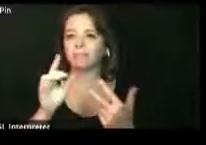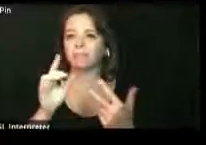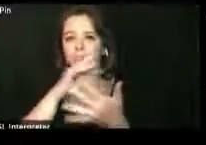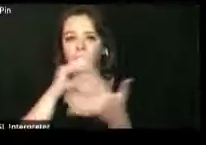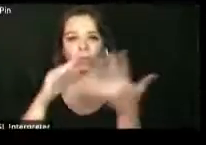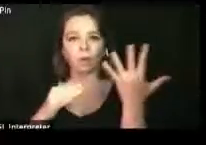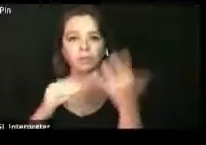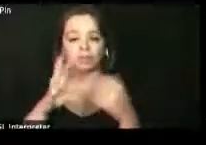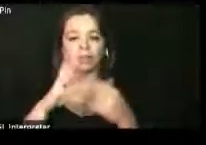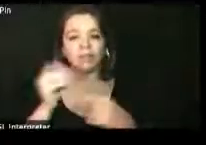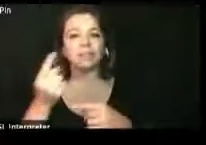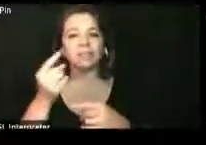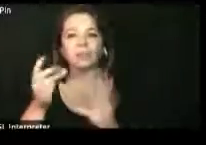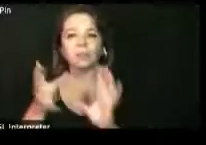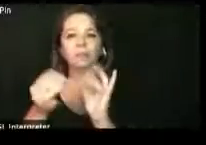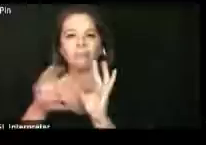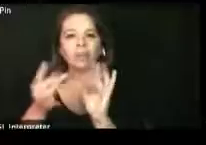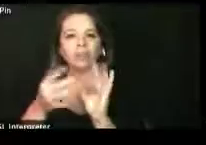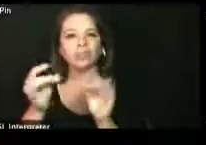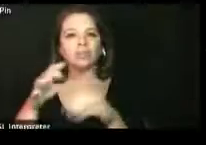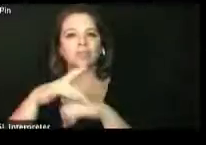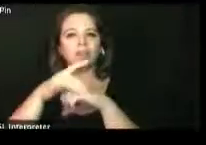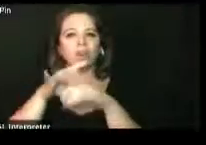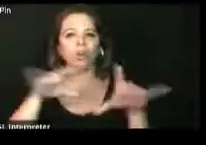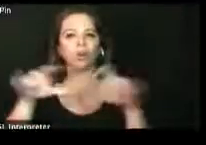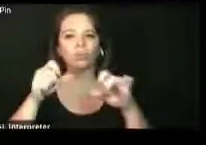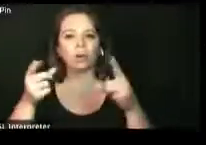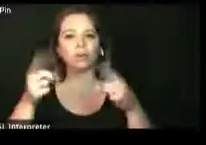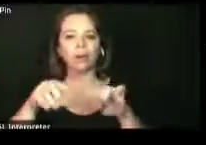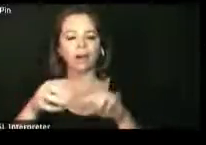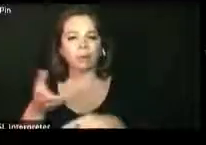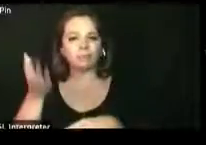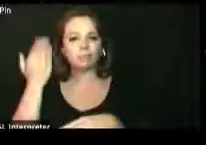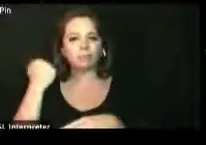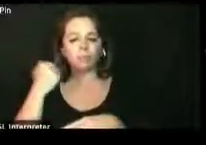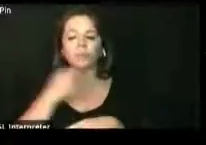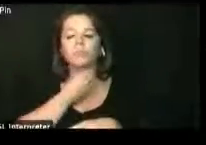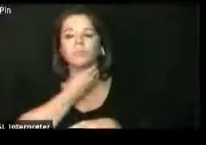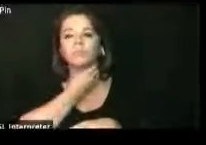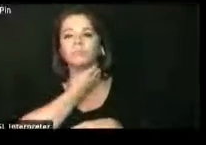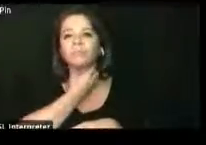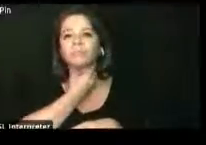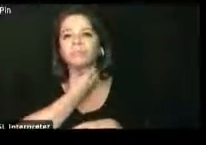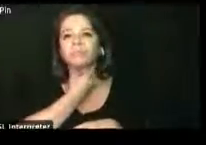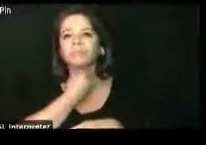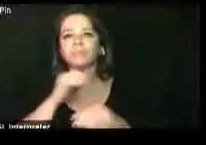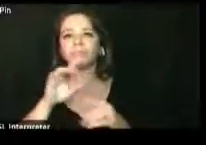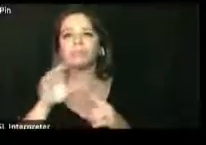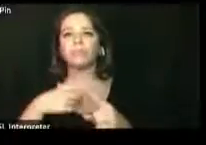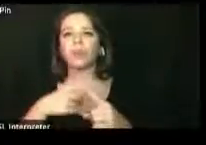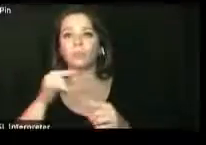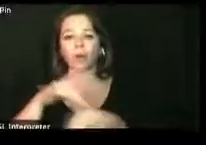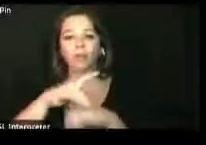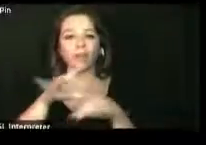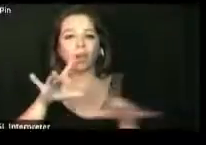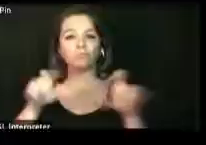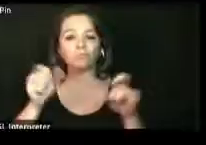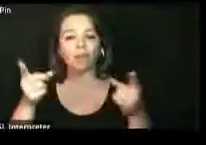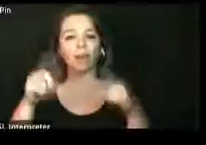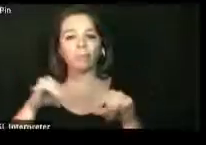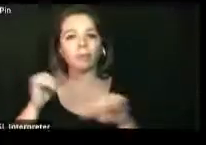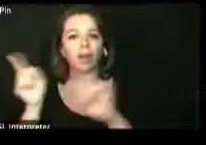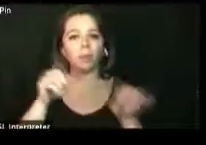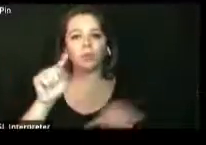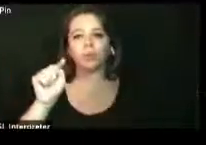Northridge earthquake earlier today, on the day of the Northridge earthquake, I actually went to Thousand Oaks to escape the